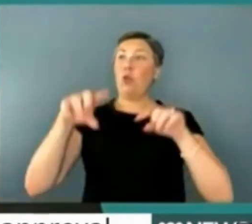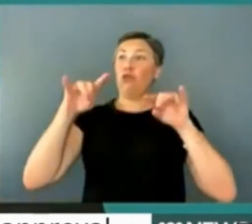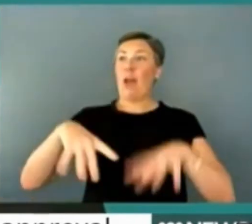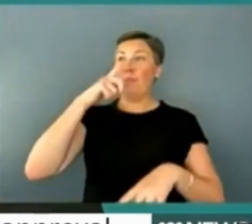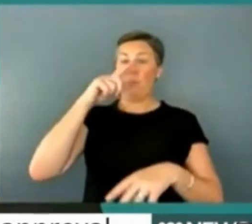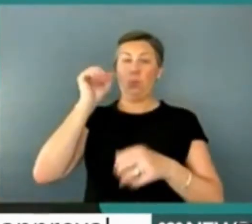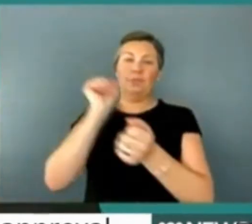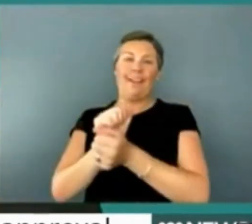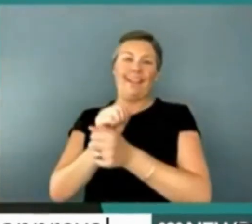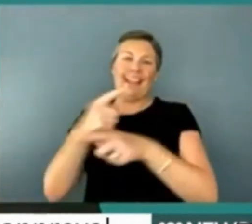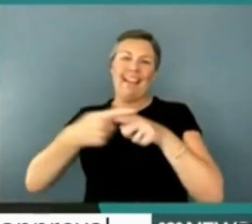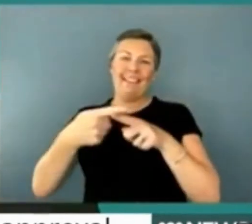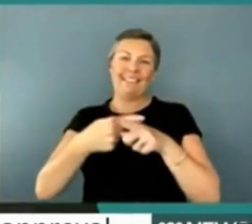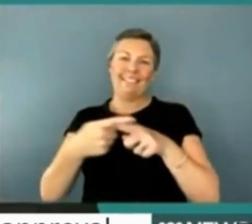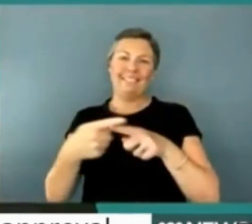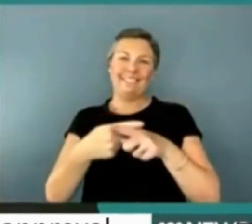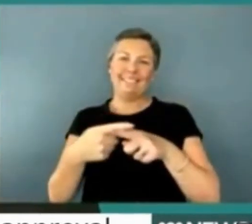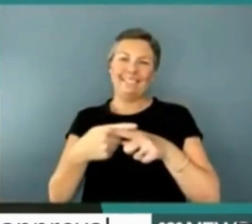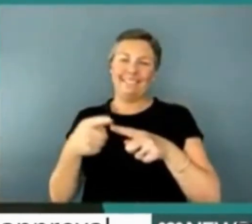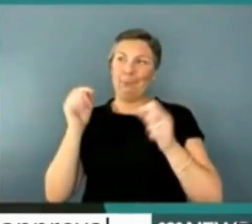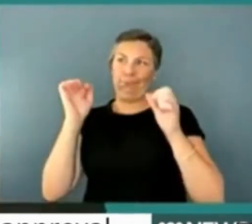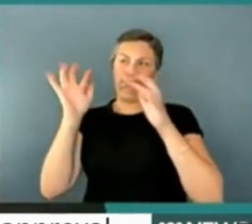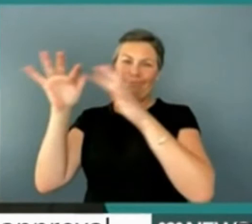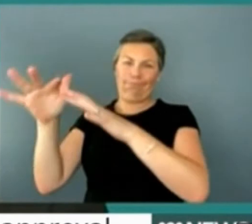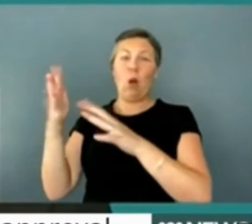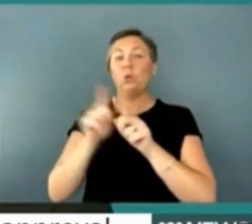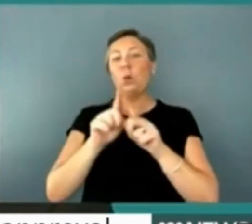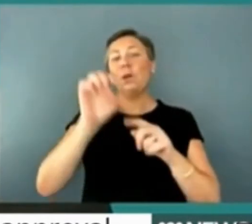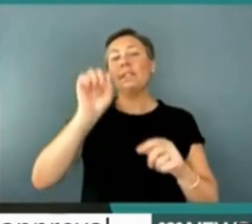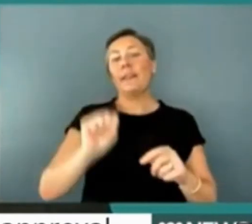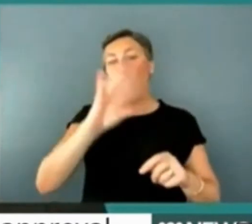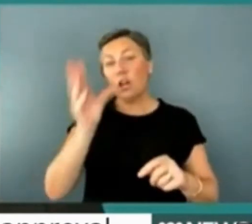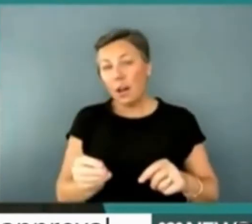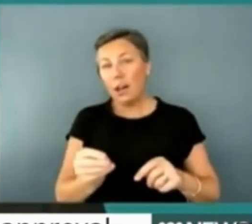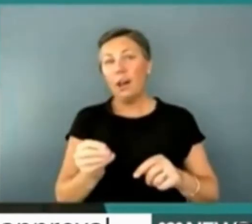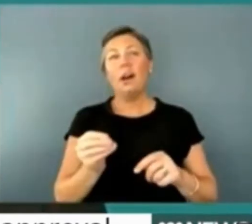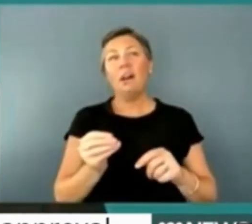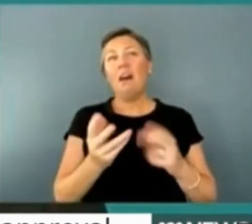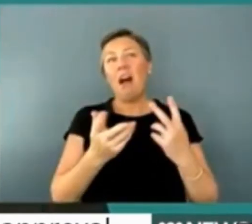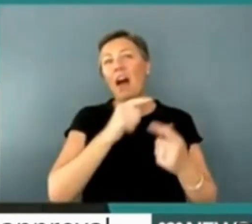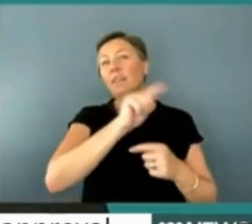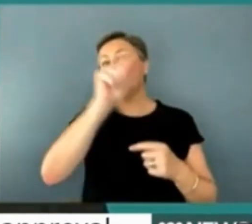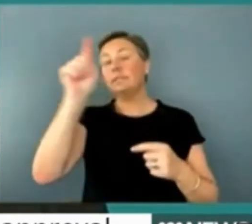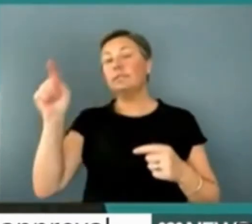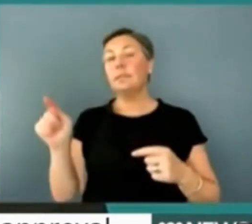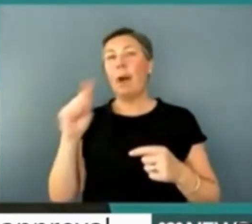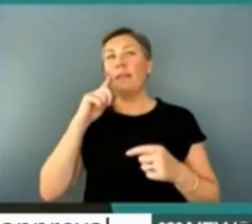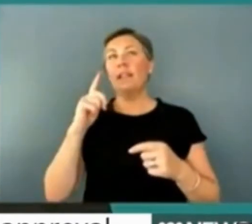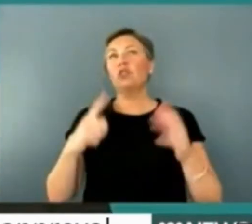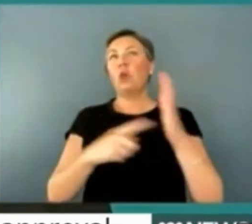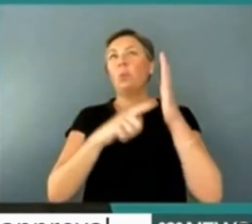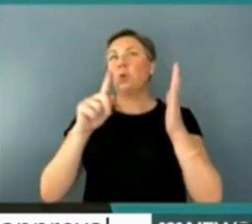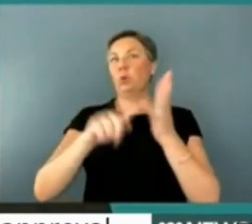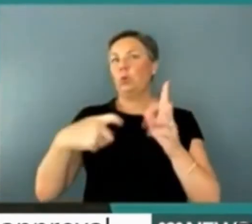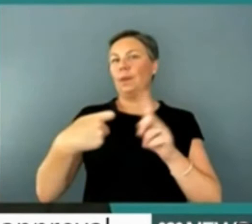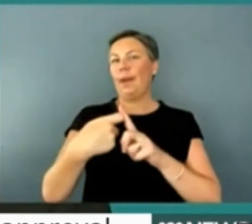major places. UK, India, South Africa, and then a whole range of other countries. But the UK, I think, is first or second on